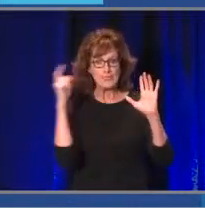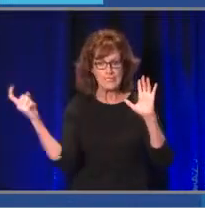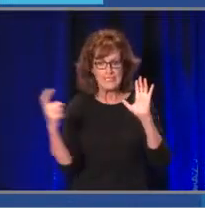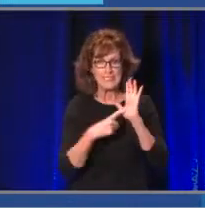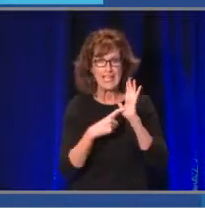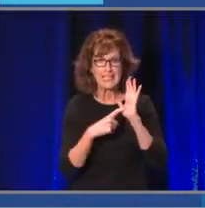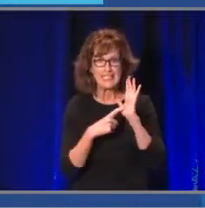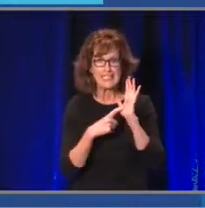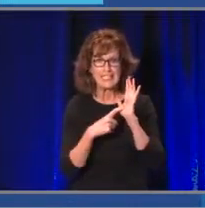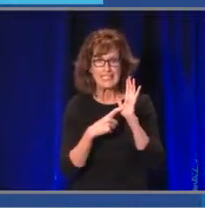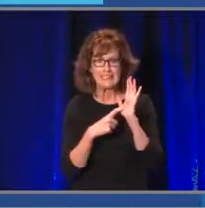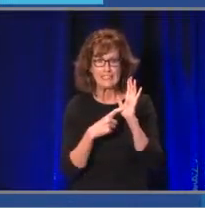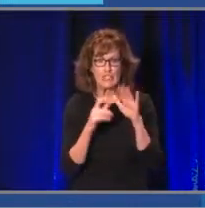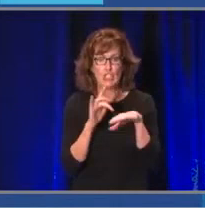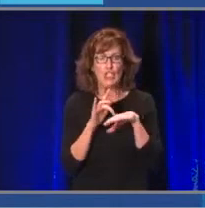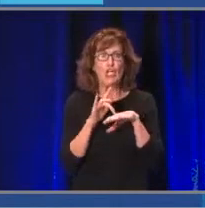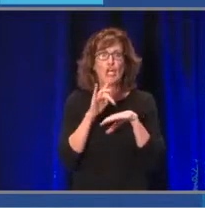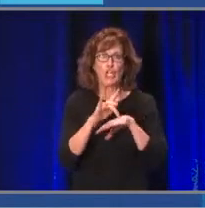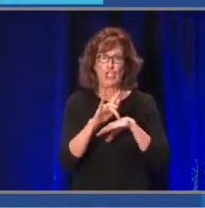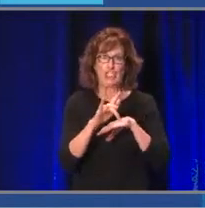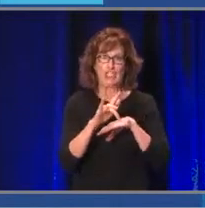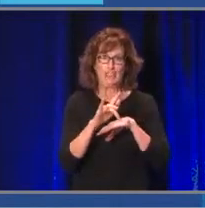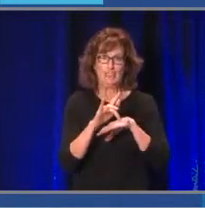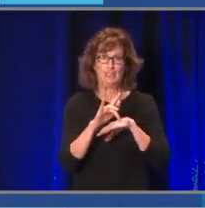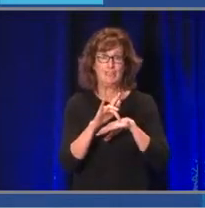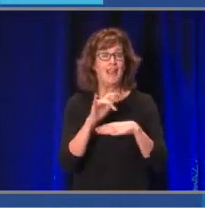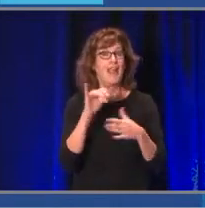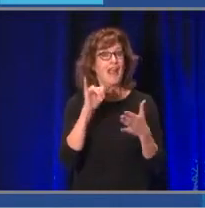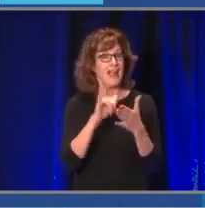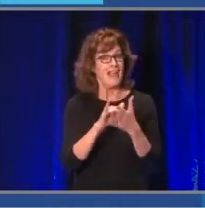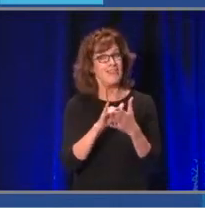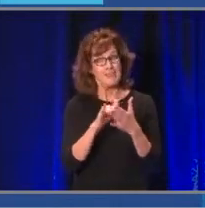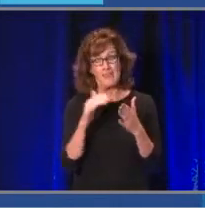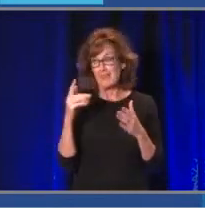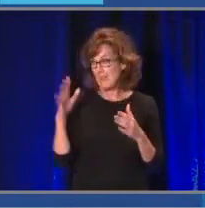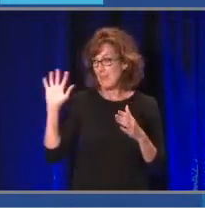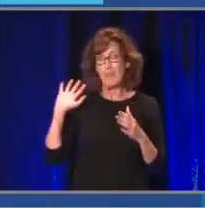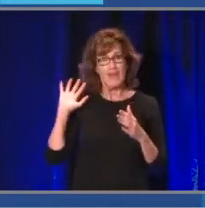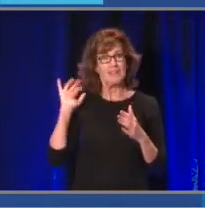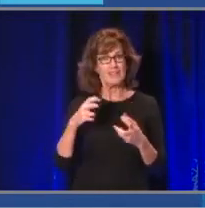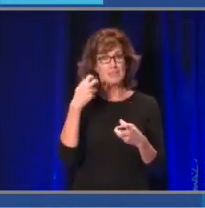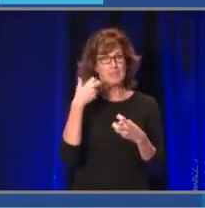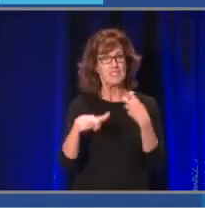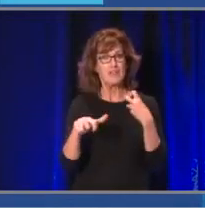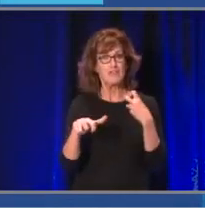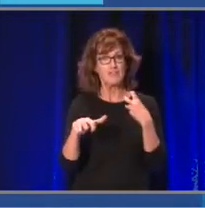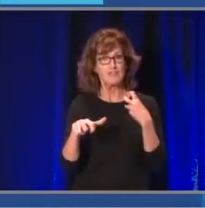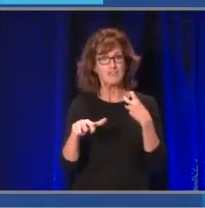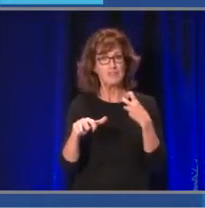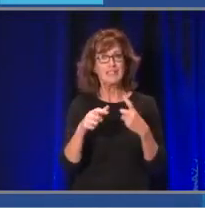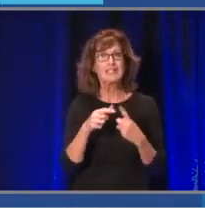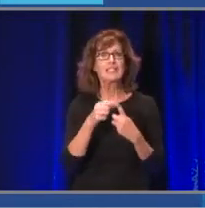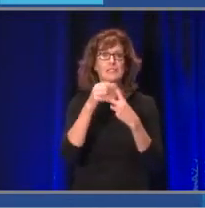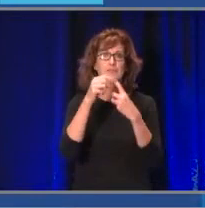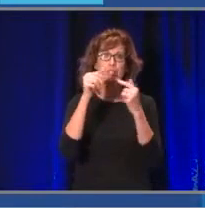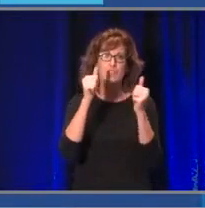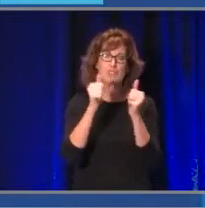early stage, which is, I believe, something that has been very difficult, especially with the PSA